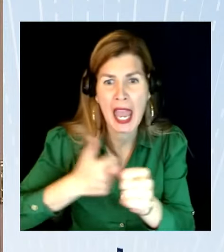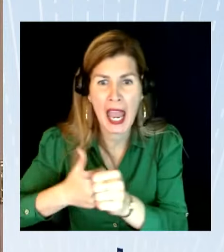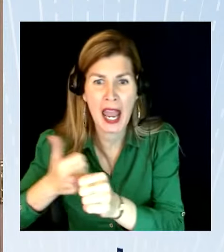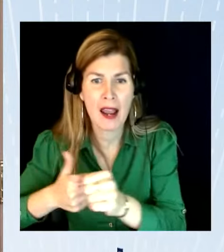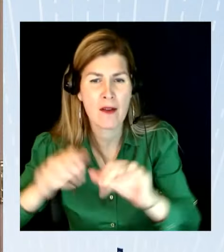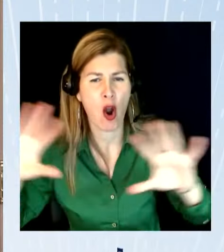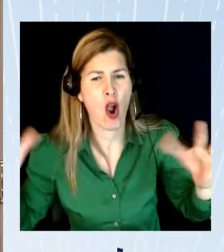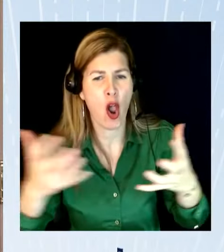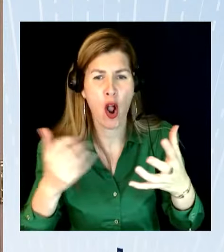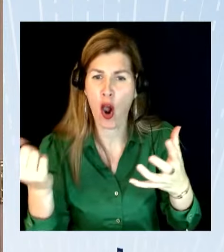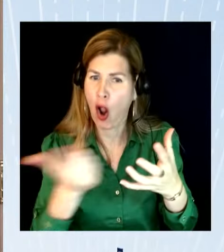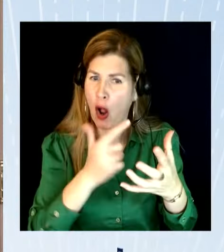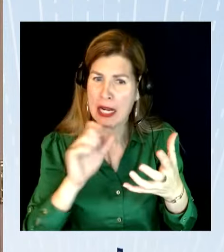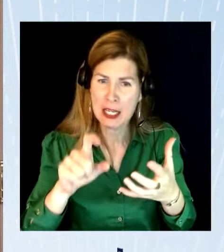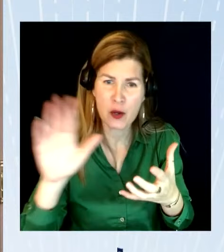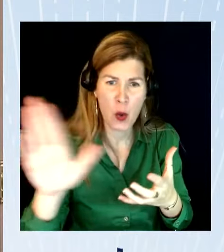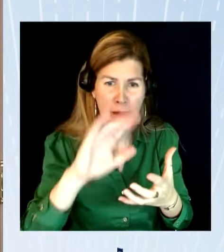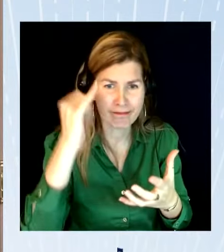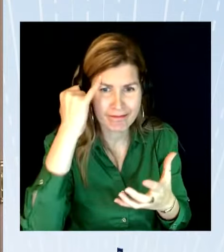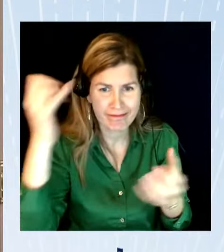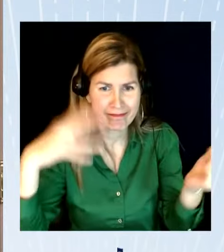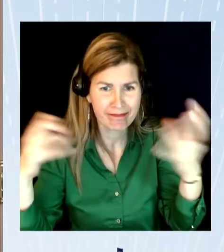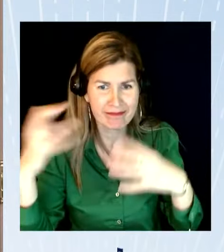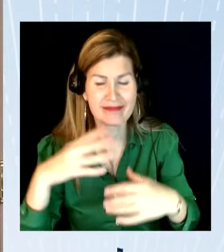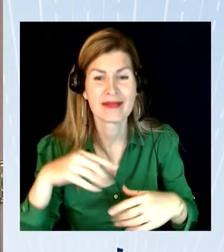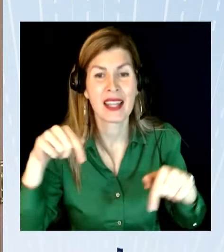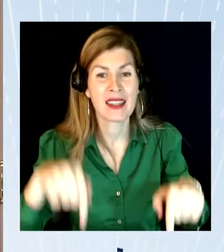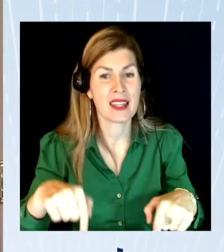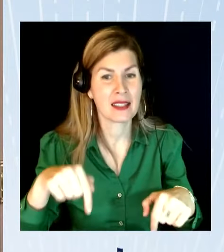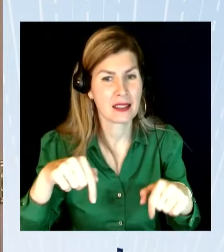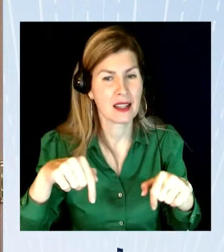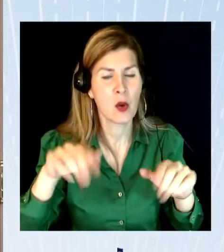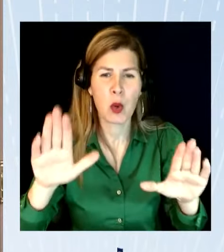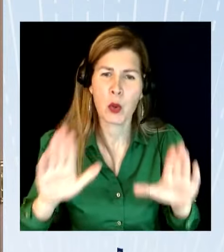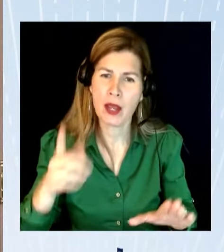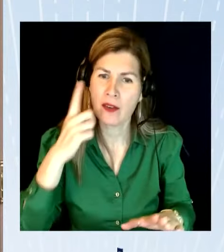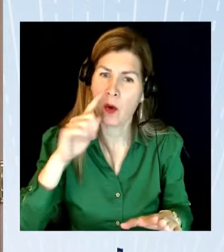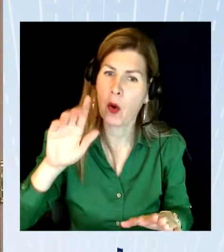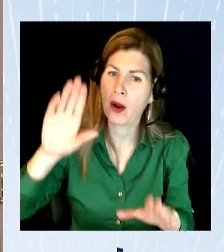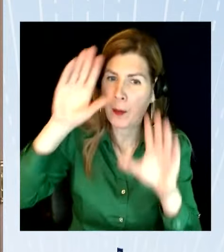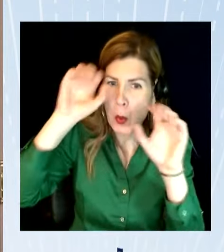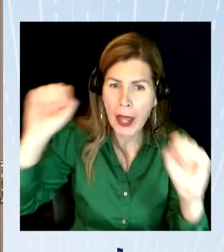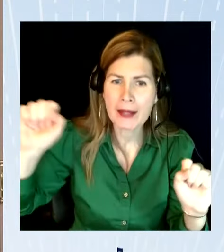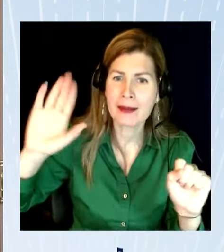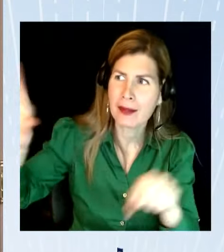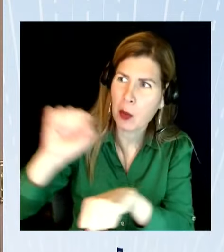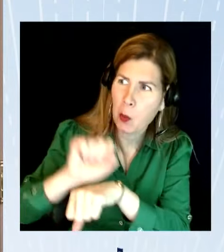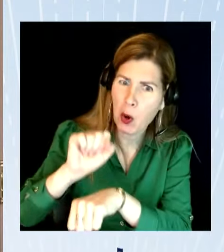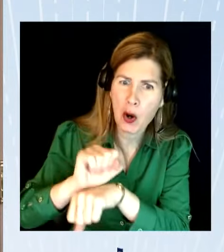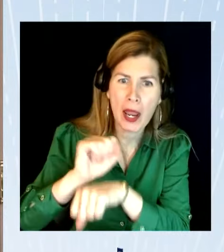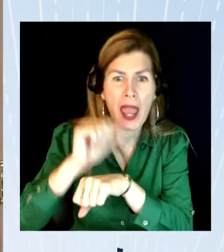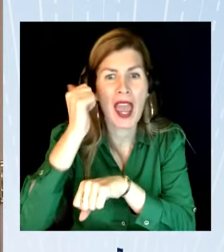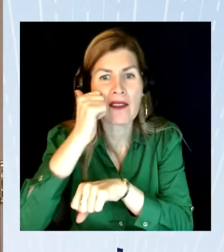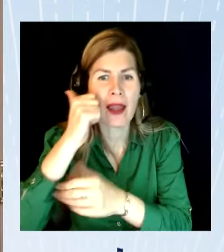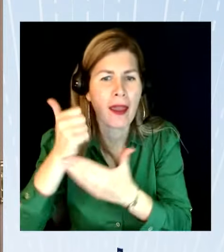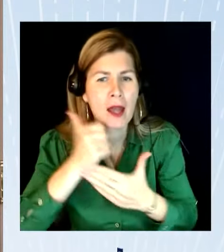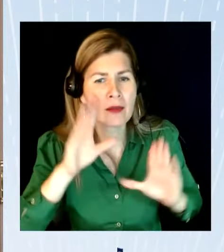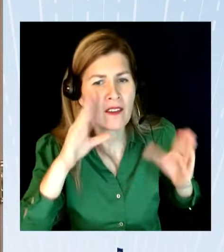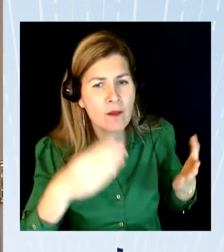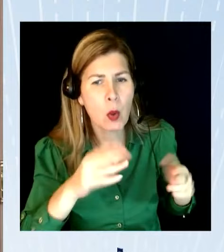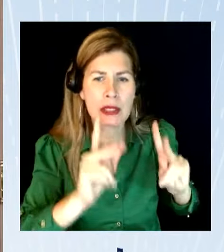important. I'm grateful to the Biden administration for the work they do day in and day out to prioritize workers' care and